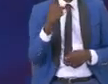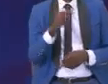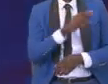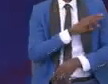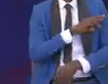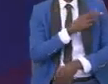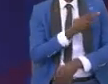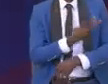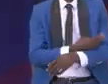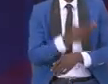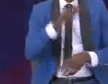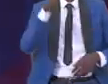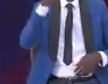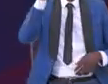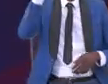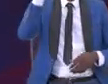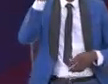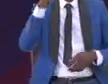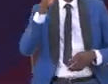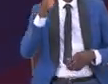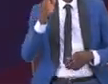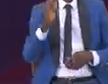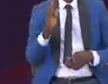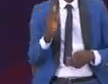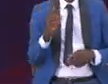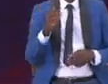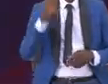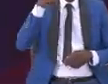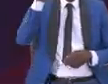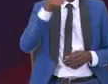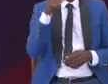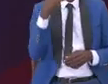You are the mighty God.